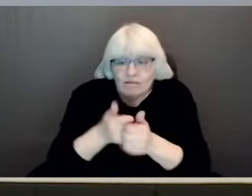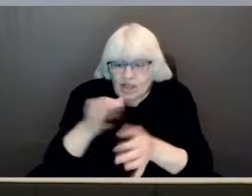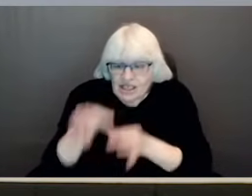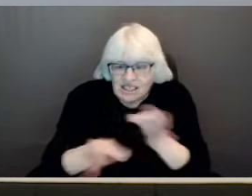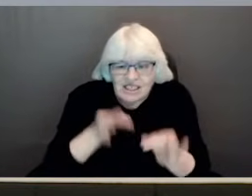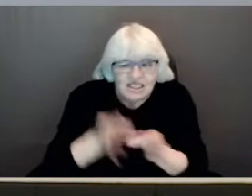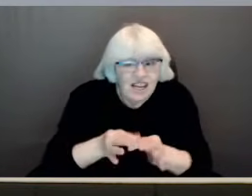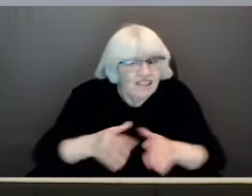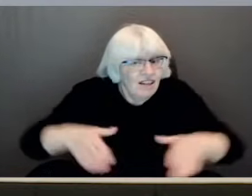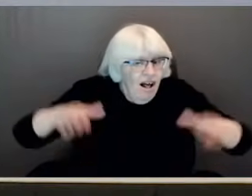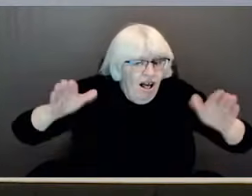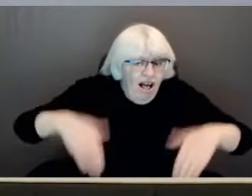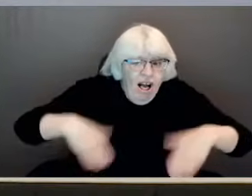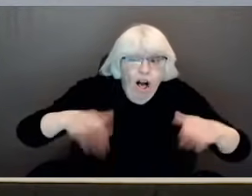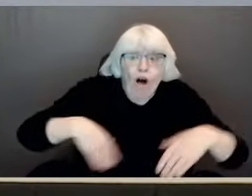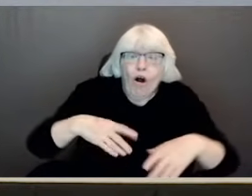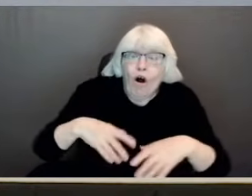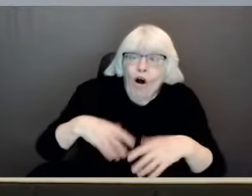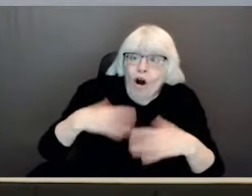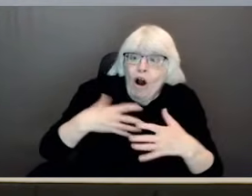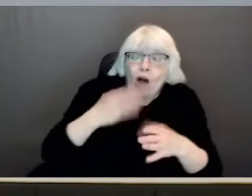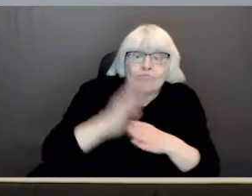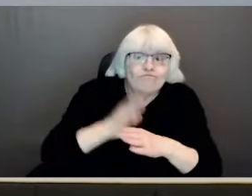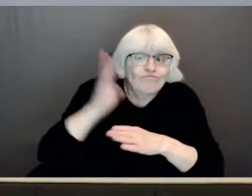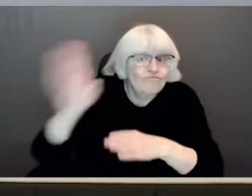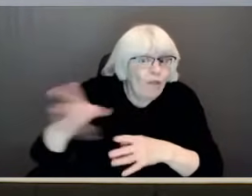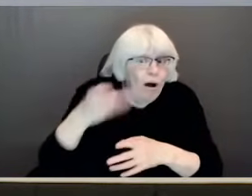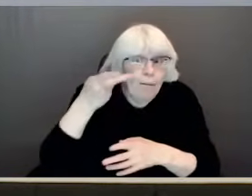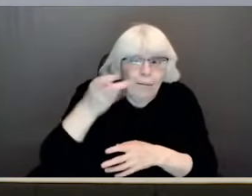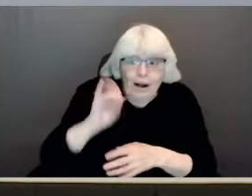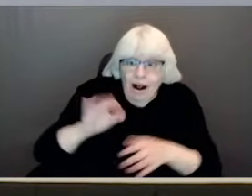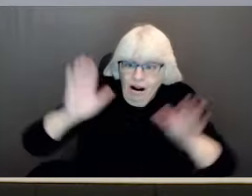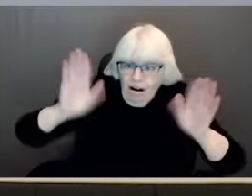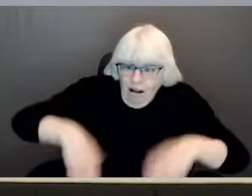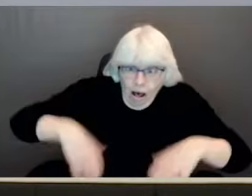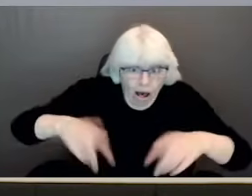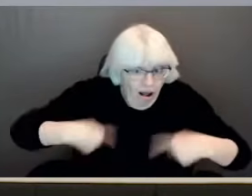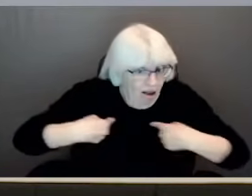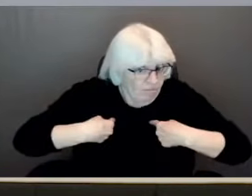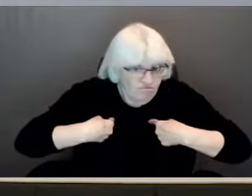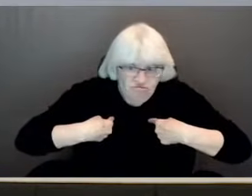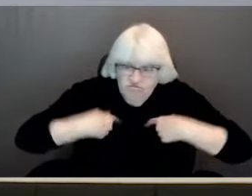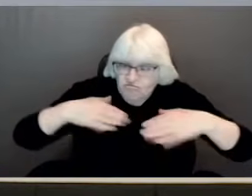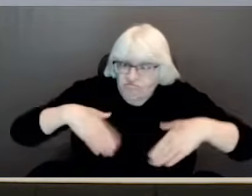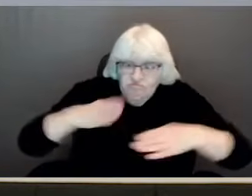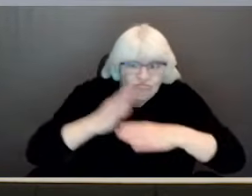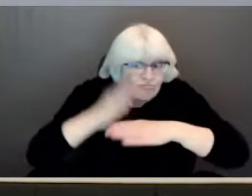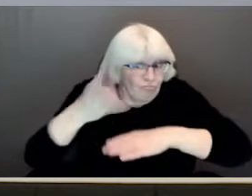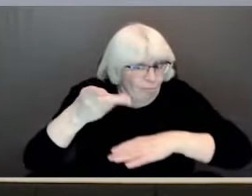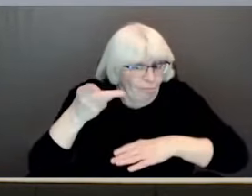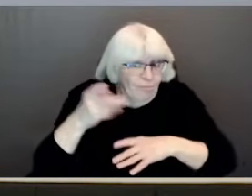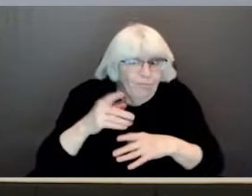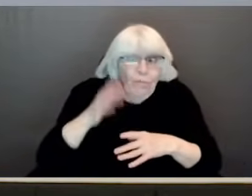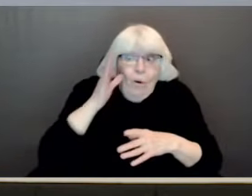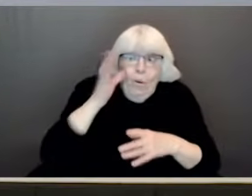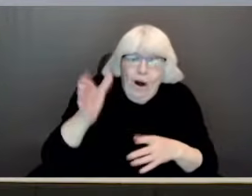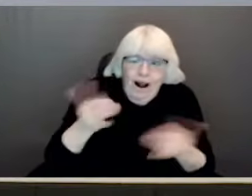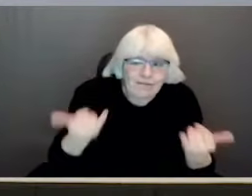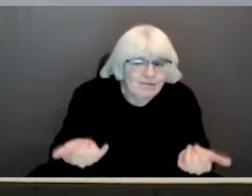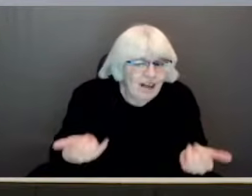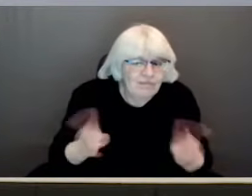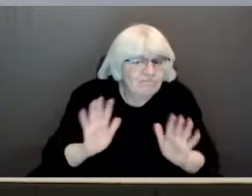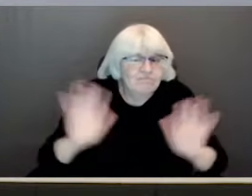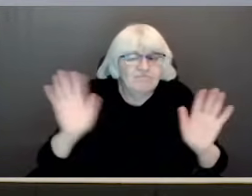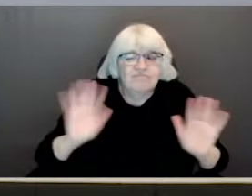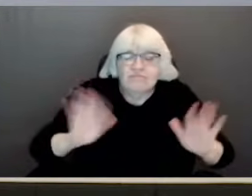yet. Me neither. But would you discourage teams from planning any trips then right now, given especially